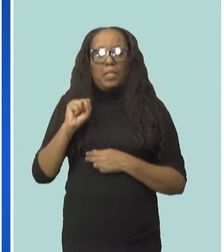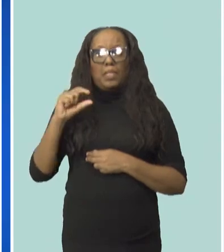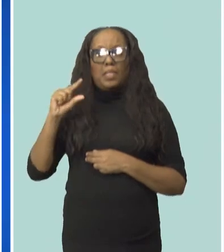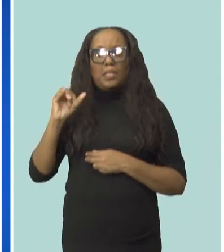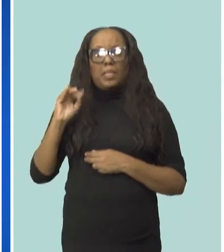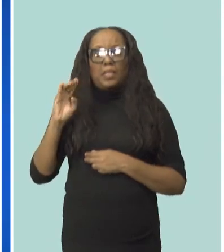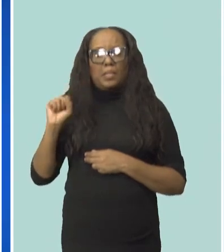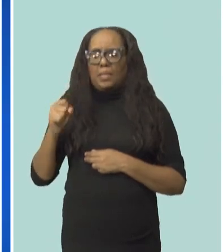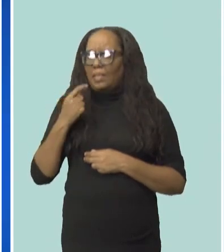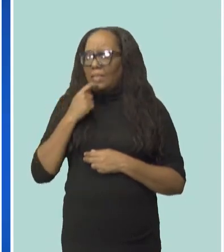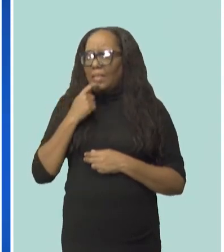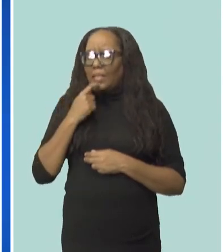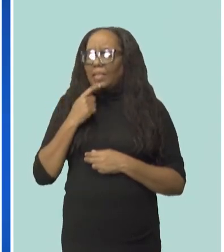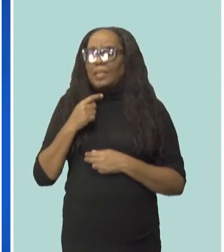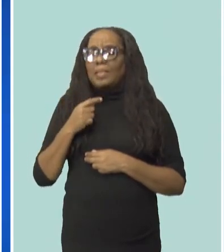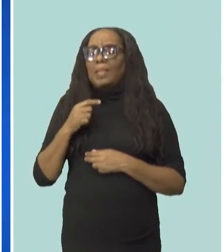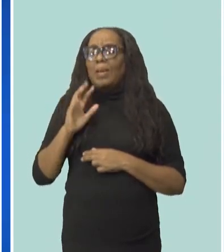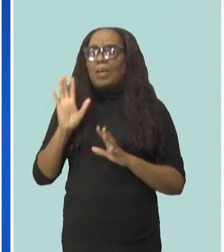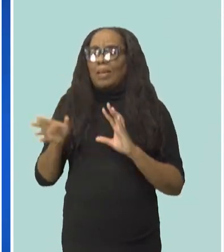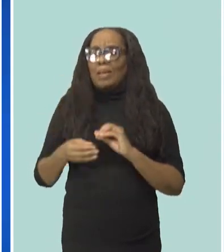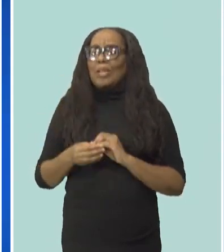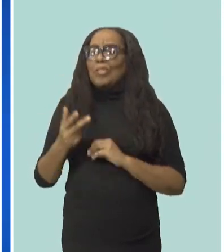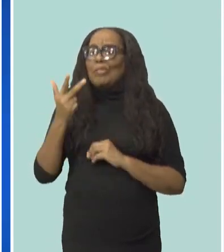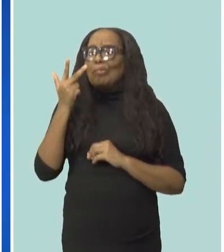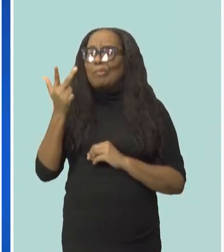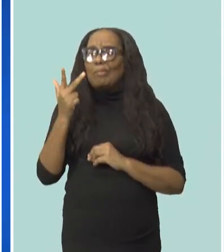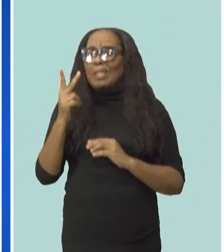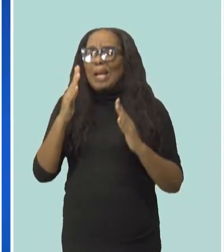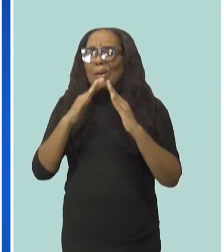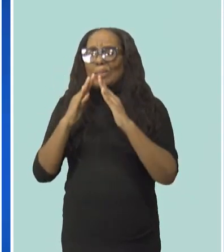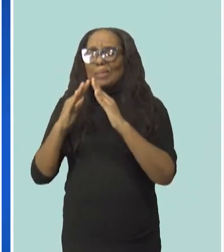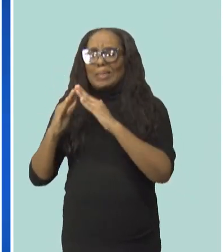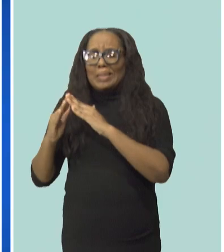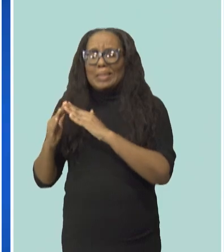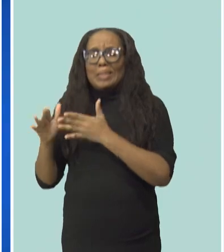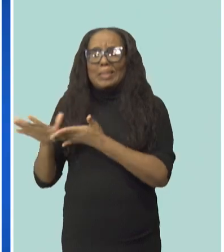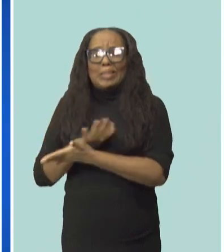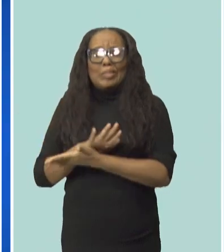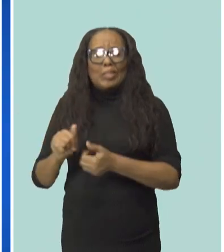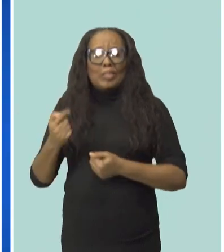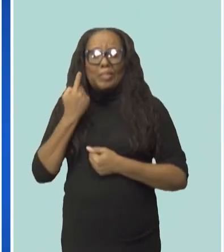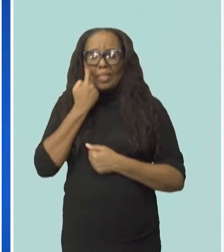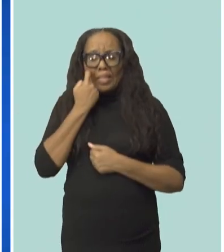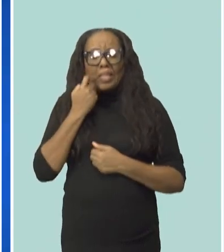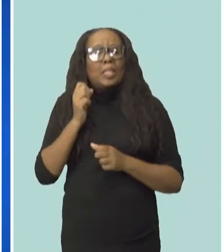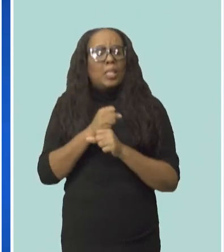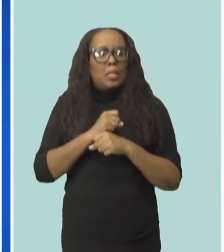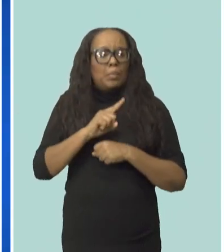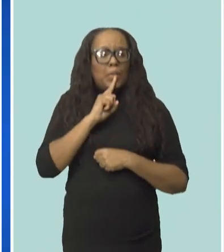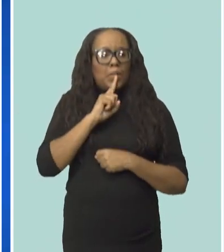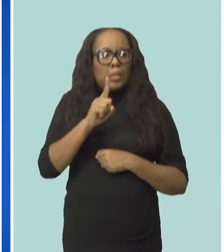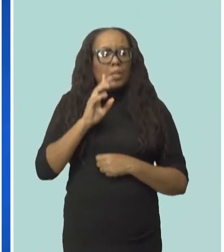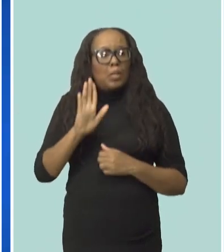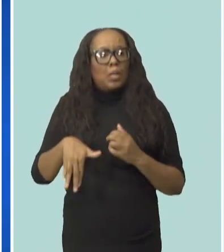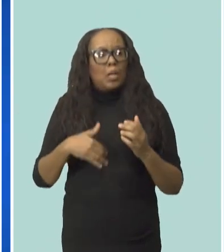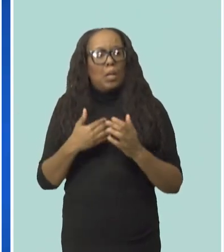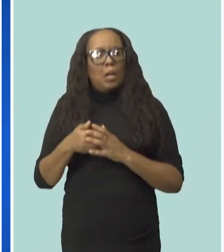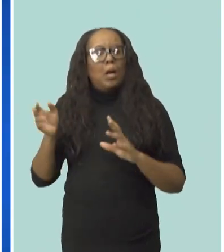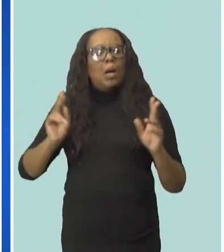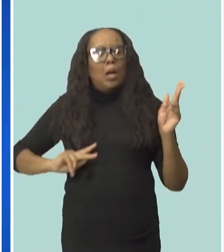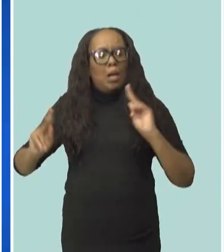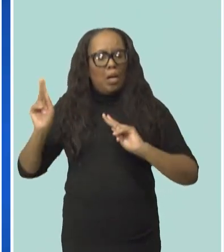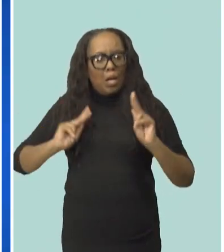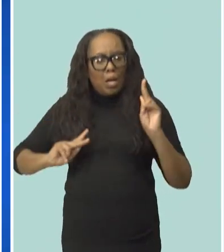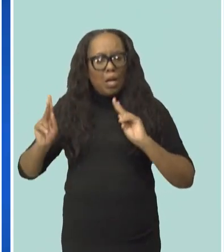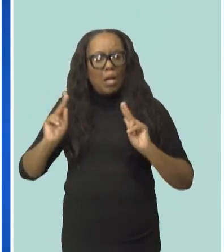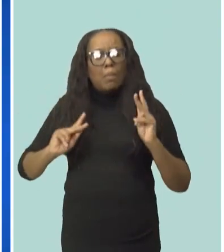his constituency. He says he will do all he can to ensure those affected are accommodated while liaising with the Household Resilience